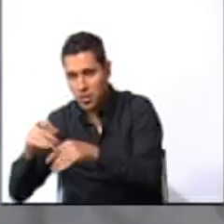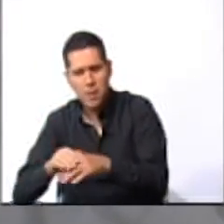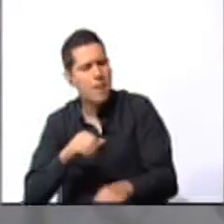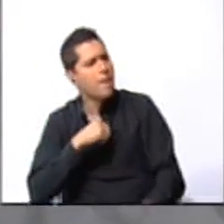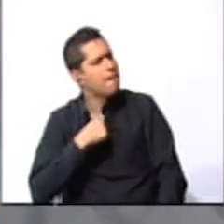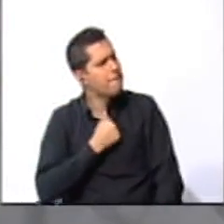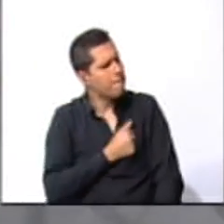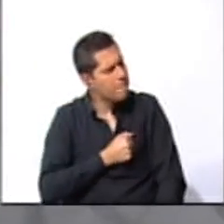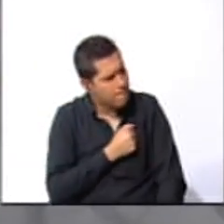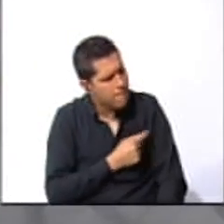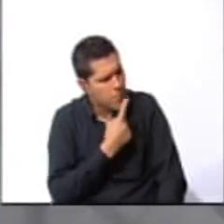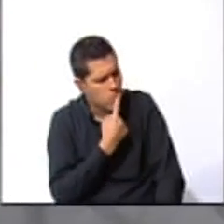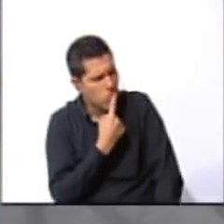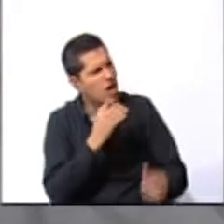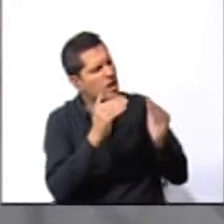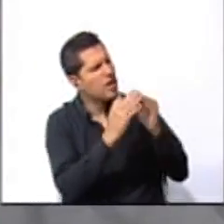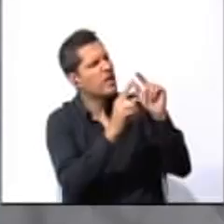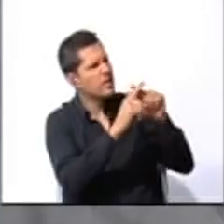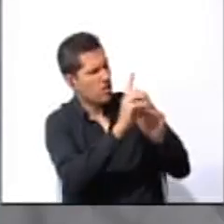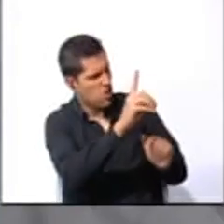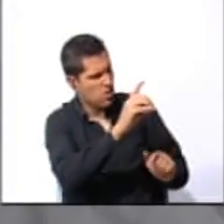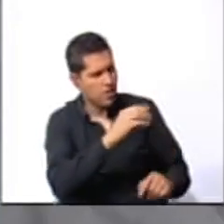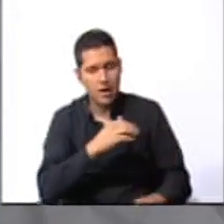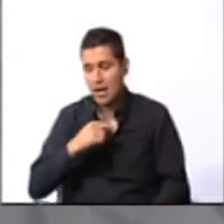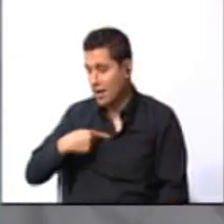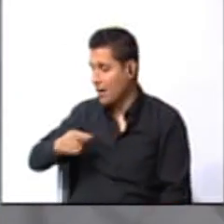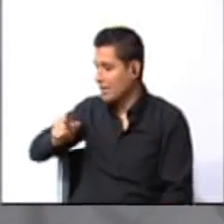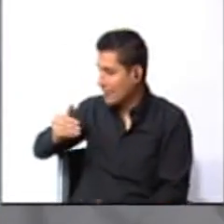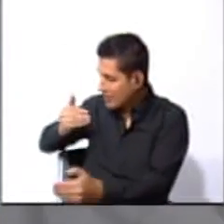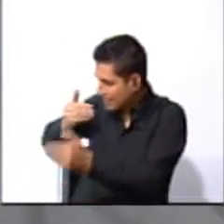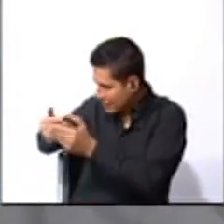is the church? In next to the school.